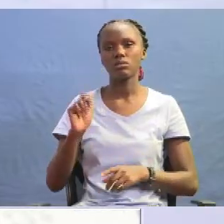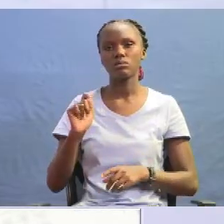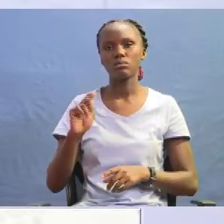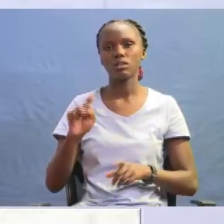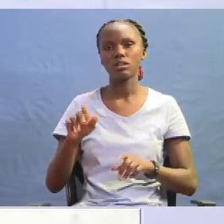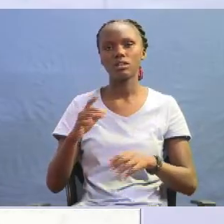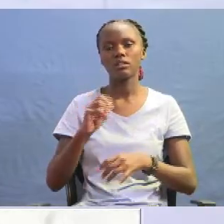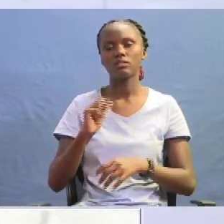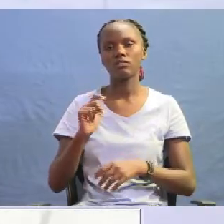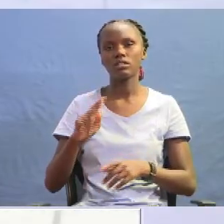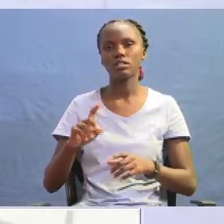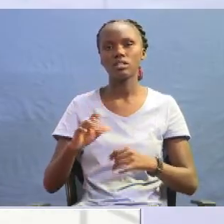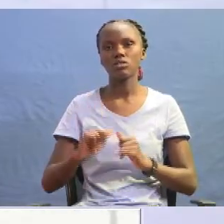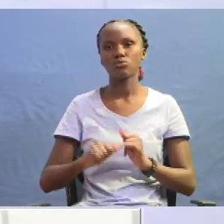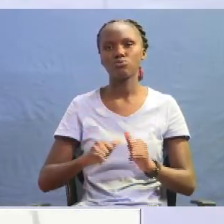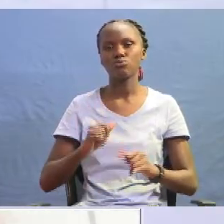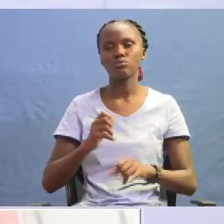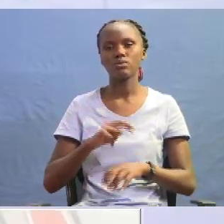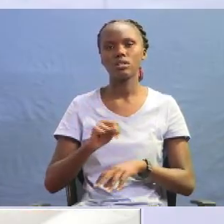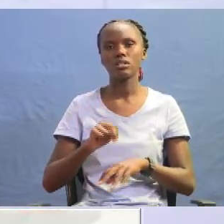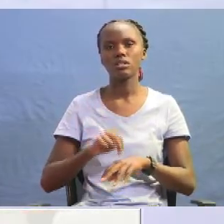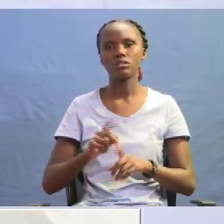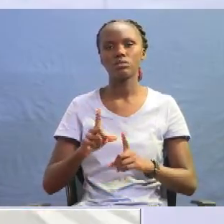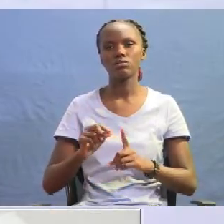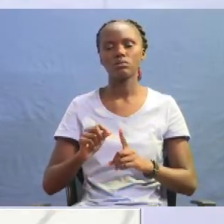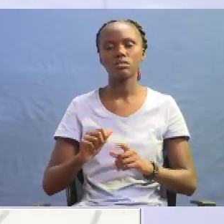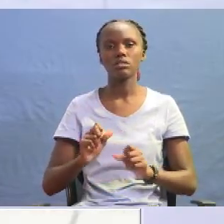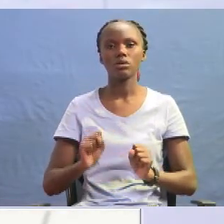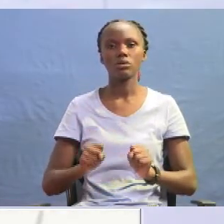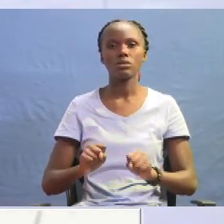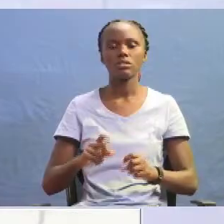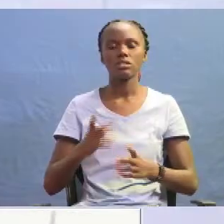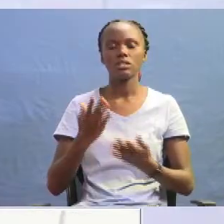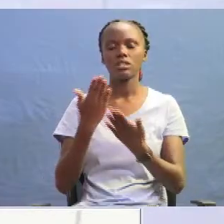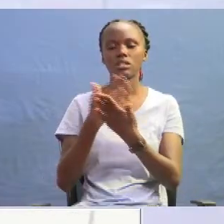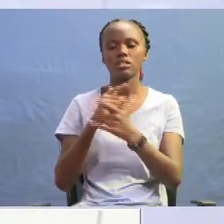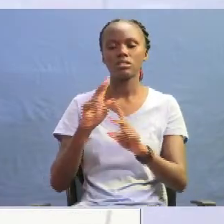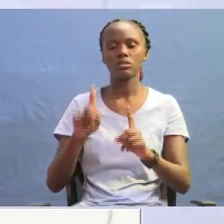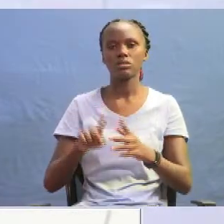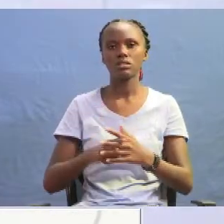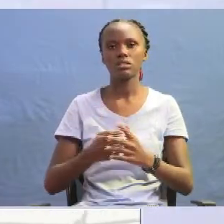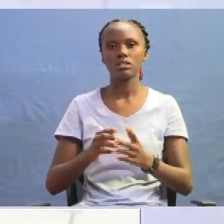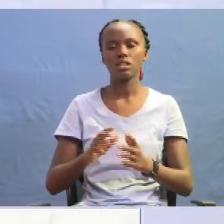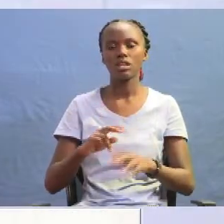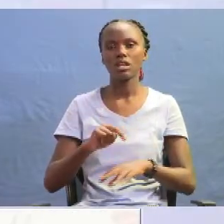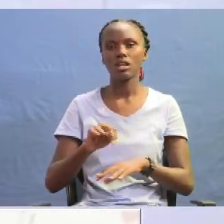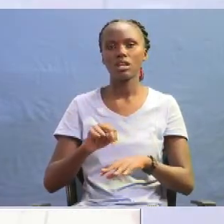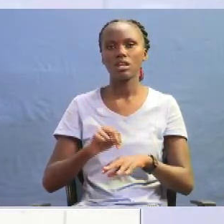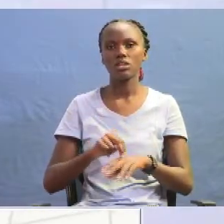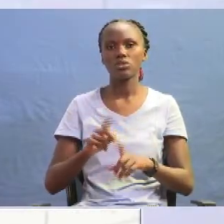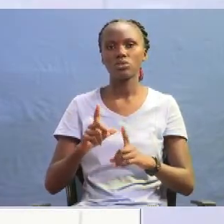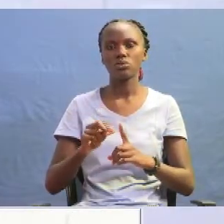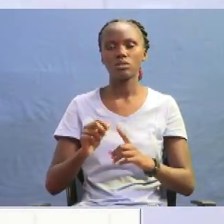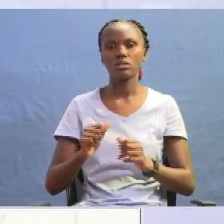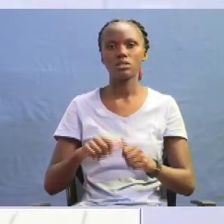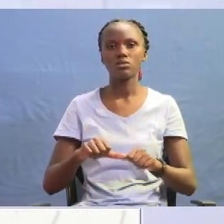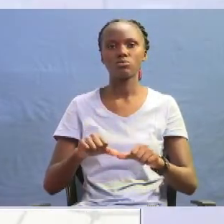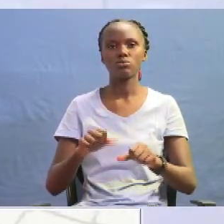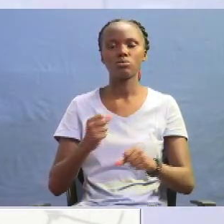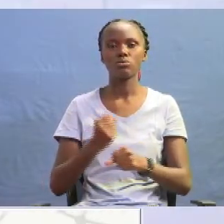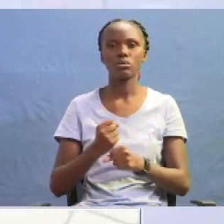The hashtag to use, State of the Nation. So tonight we begin the State of the Nation on rather a somber